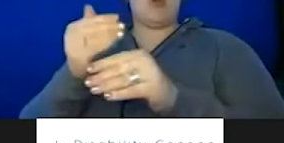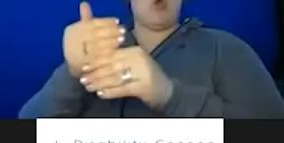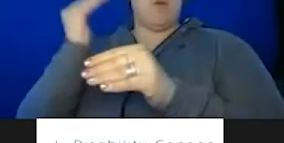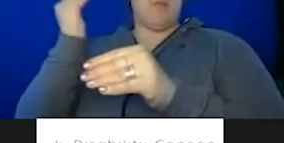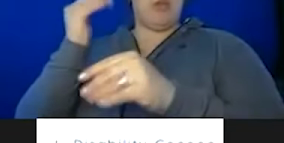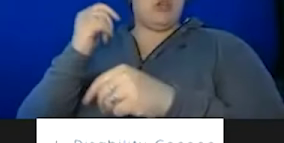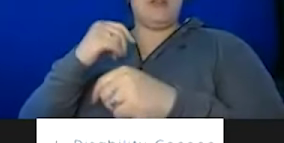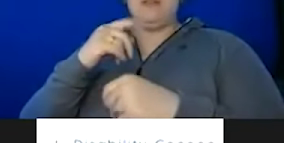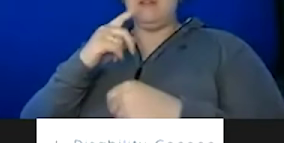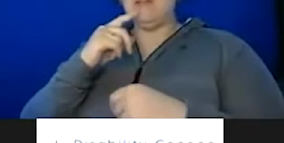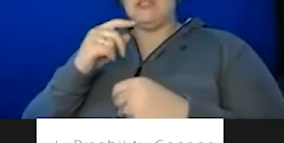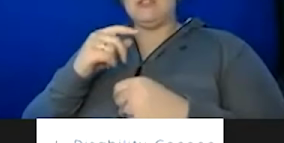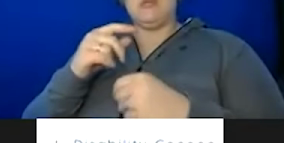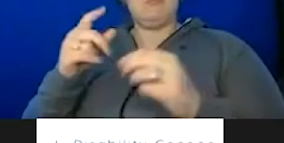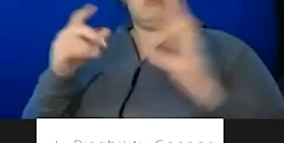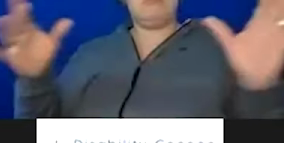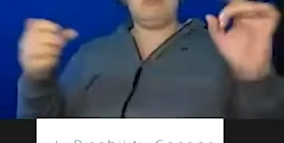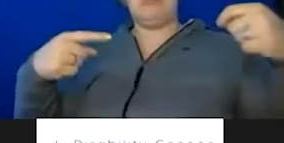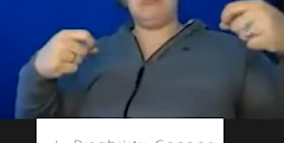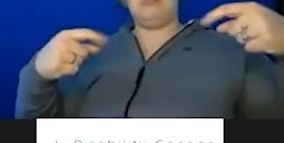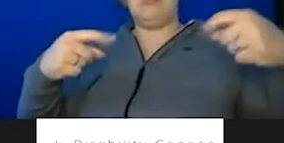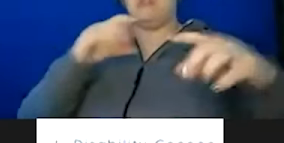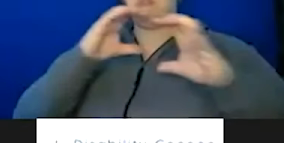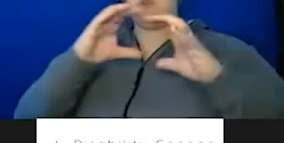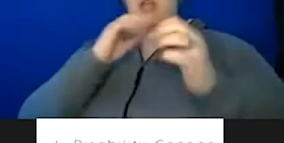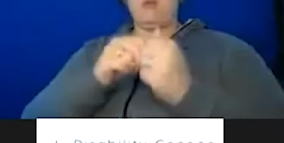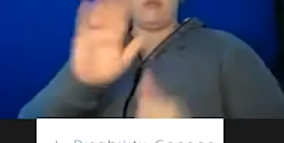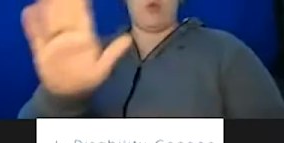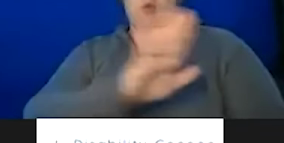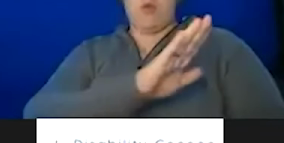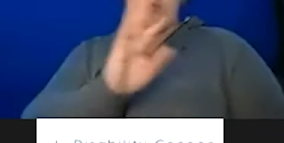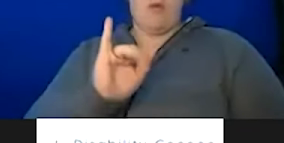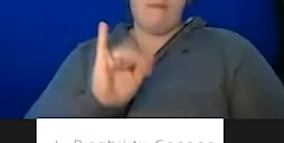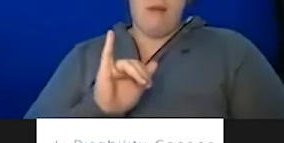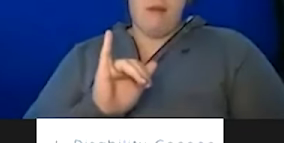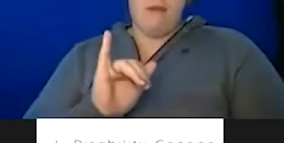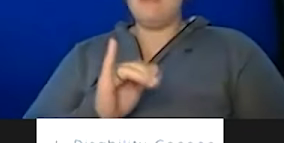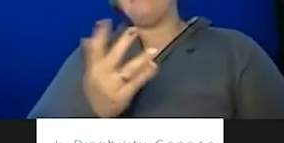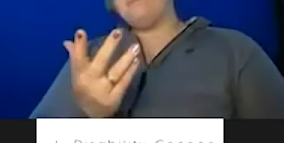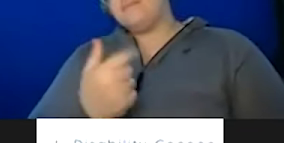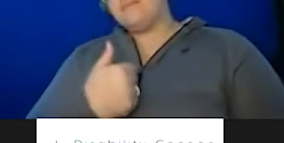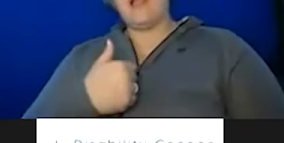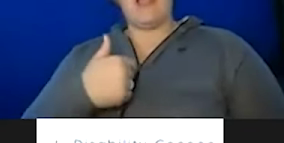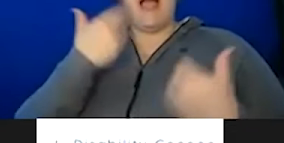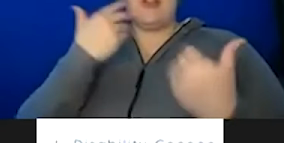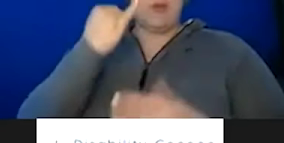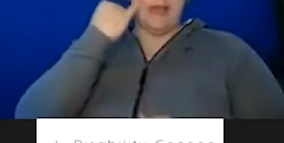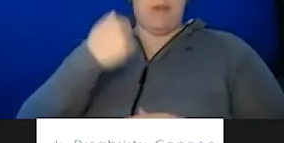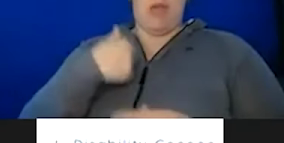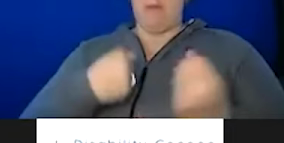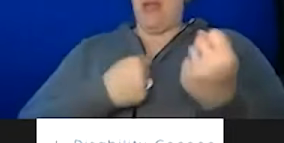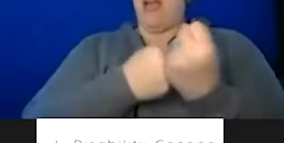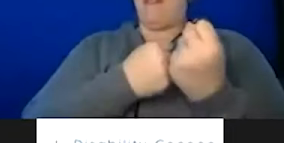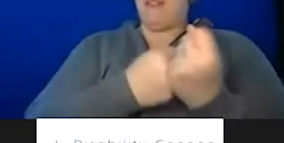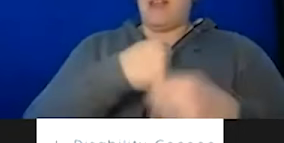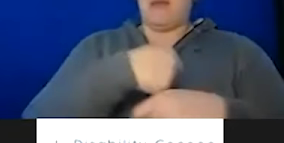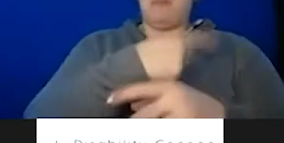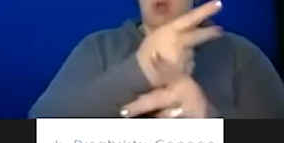to function in the same way. Now, I can't say I'm an advocate of that particular product because I haven't used it, but I do know